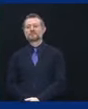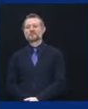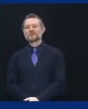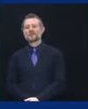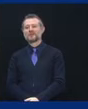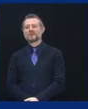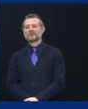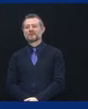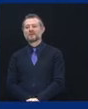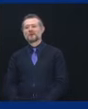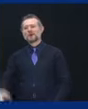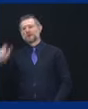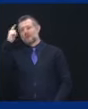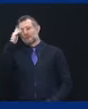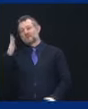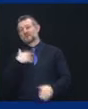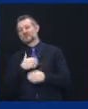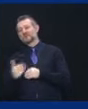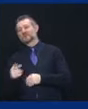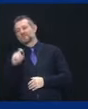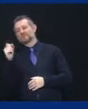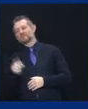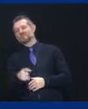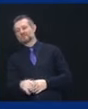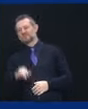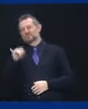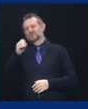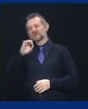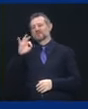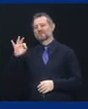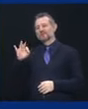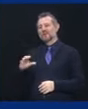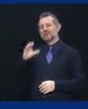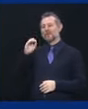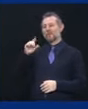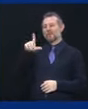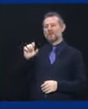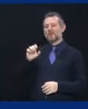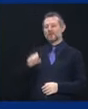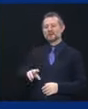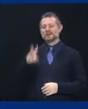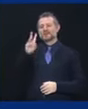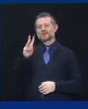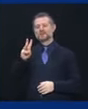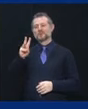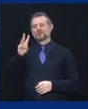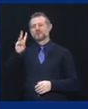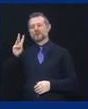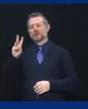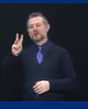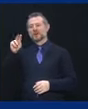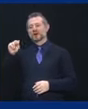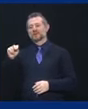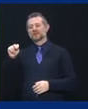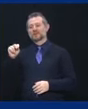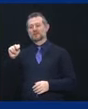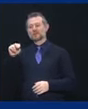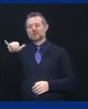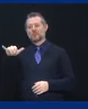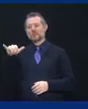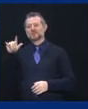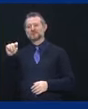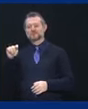Governor, your next question comes from Jeff Cole at WWNY-TV. Jeff, your line is open. Please unmute your microphone.